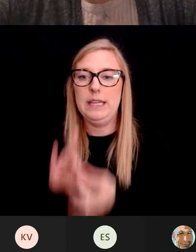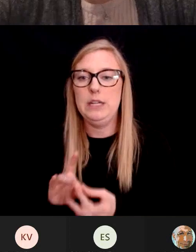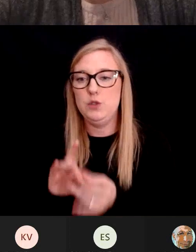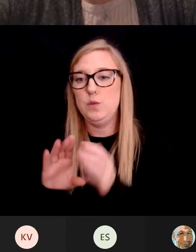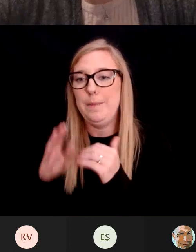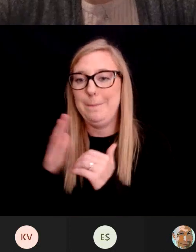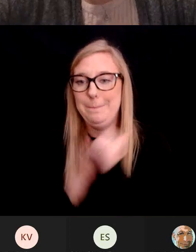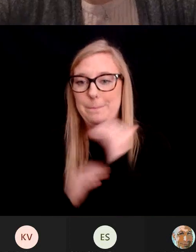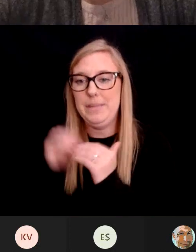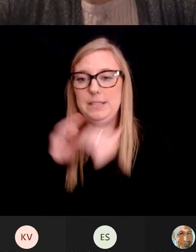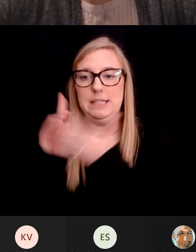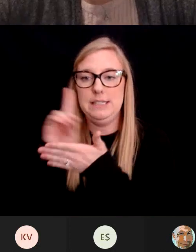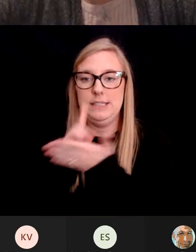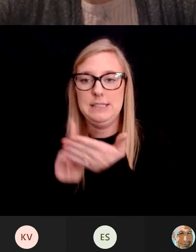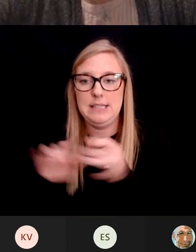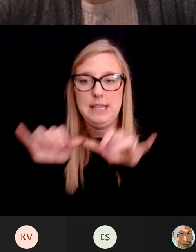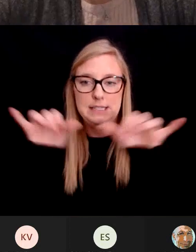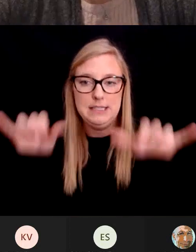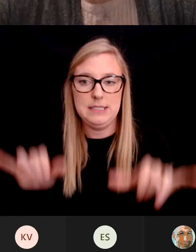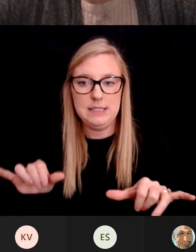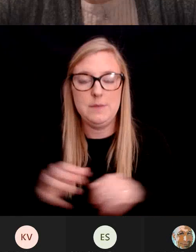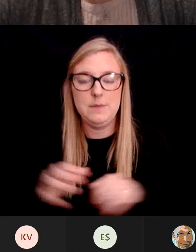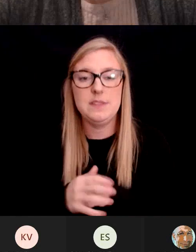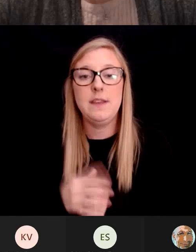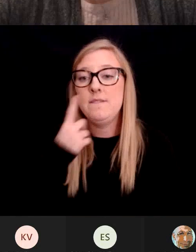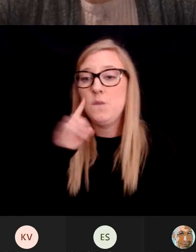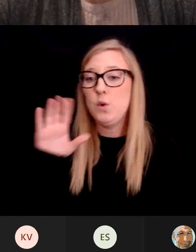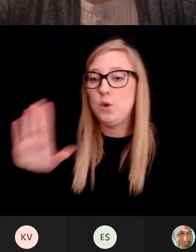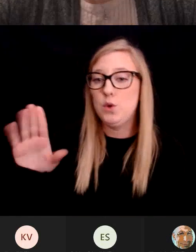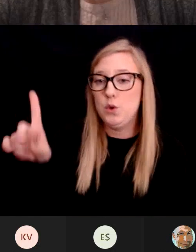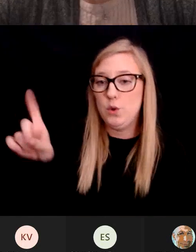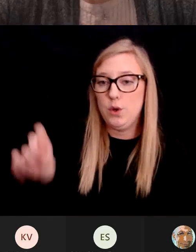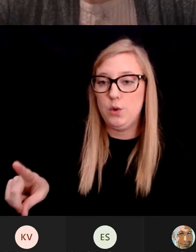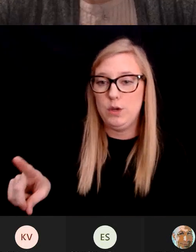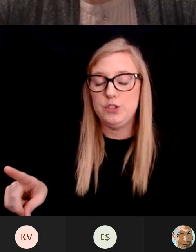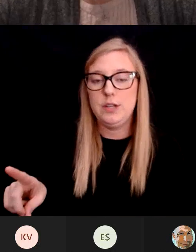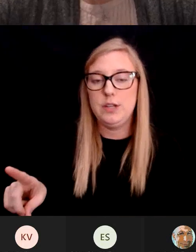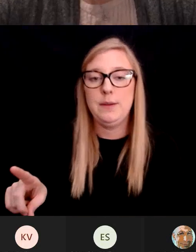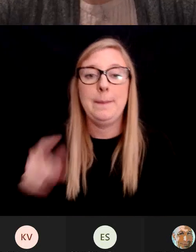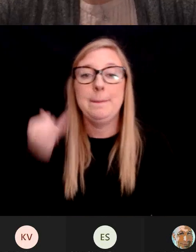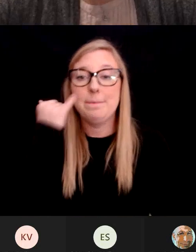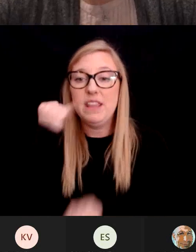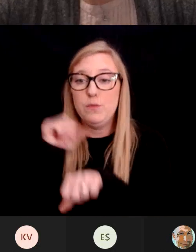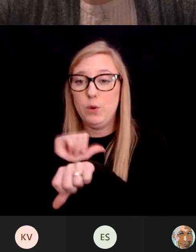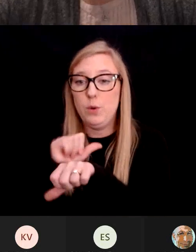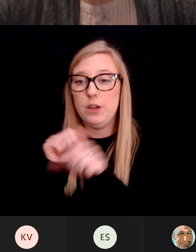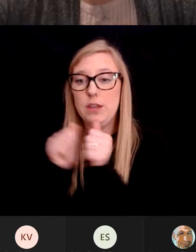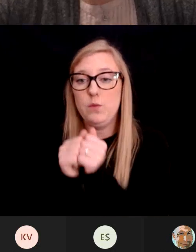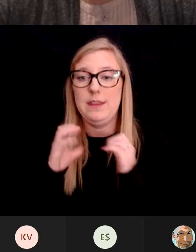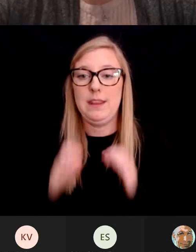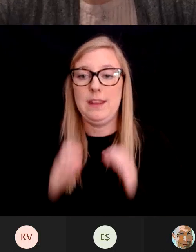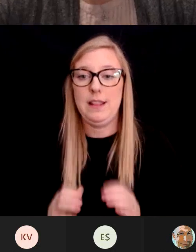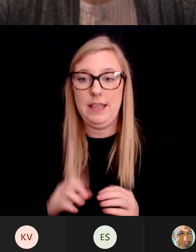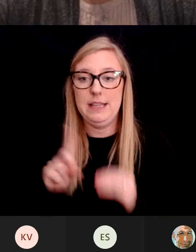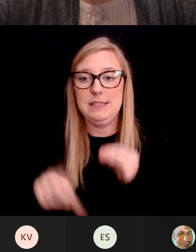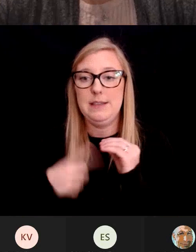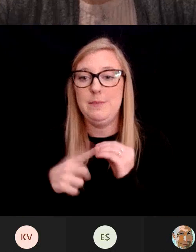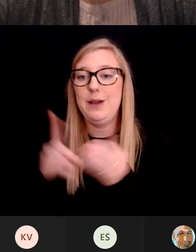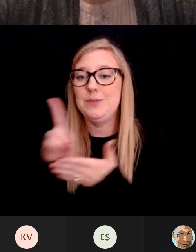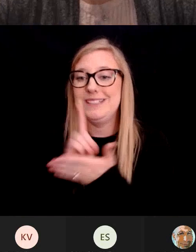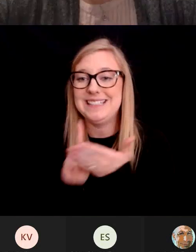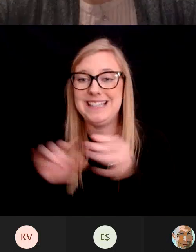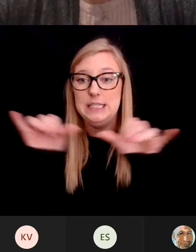systems. And to your question, Jane, when we are working with clients on design systems, which is something we